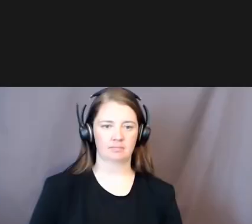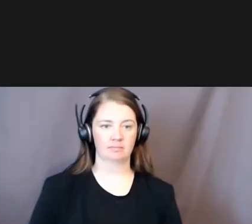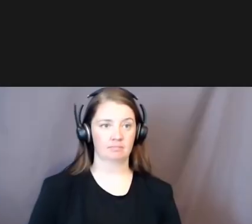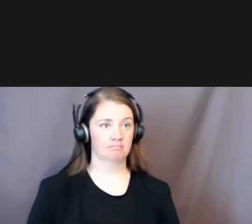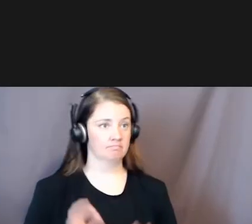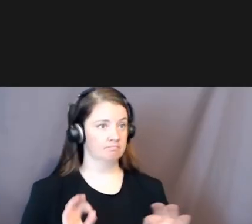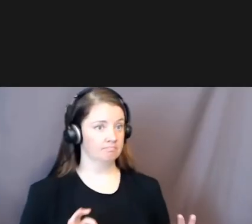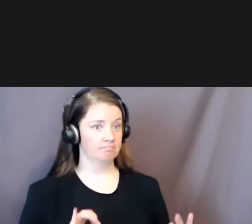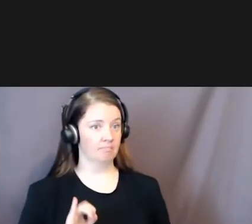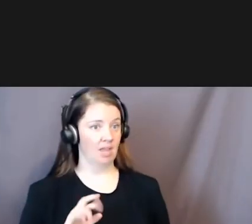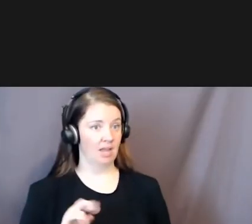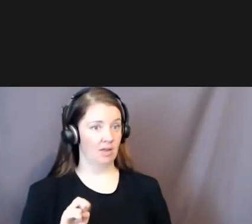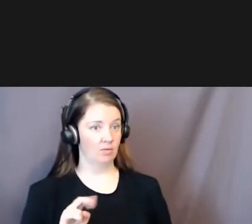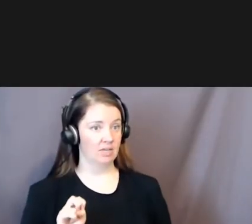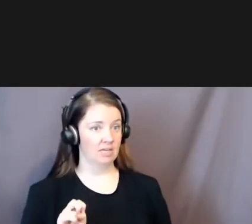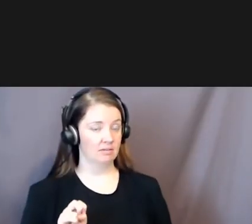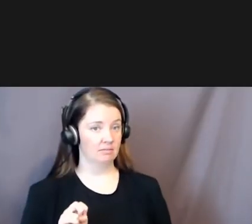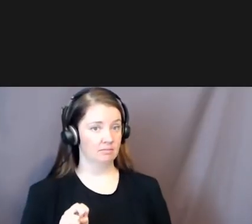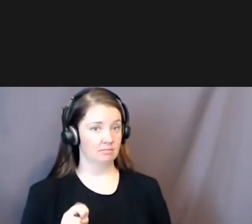Is that good, Irene? Or